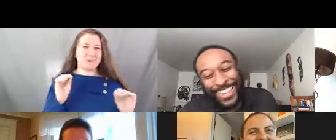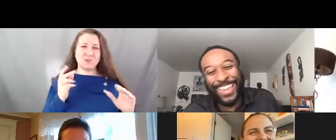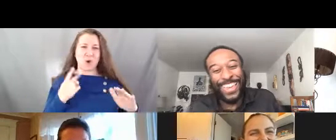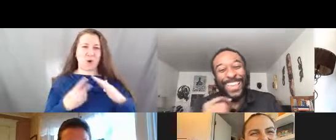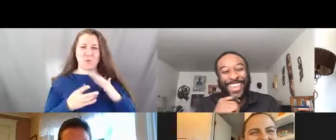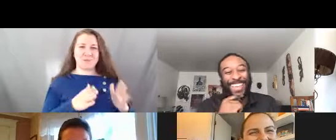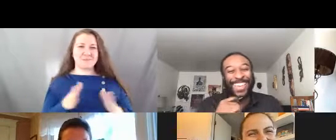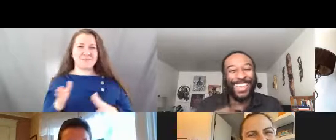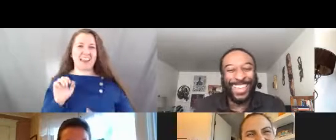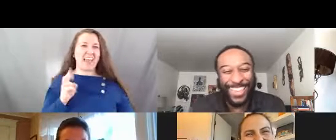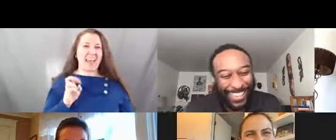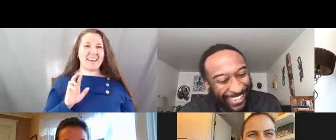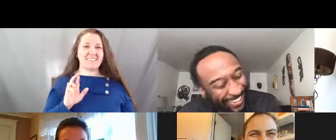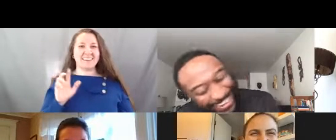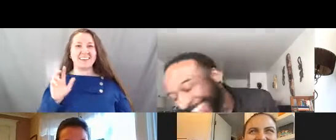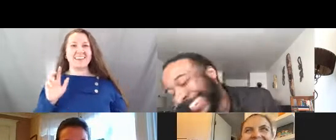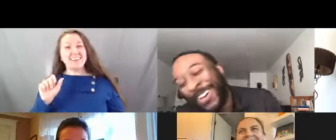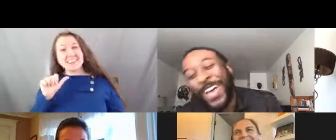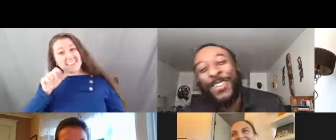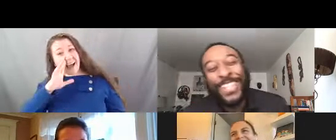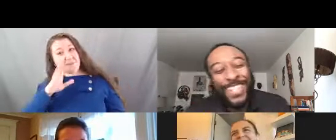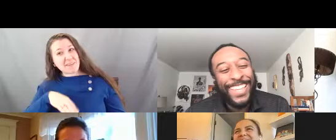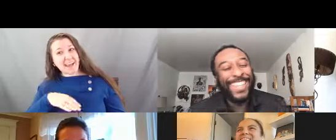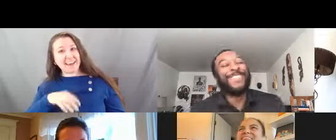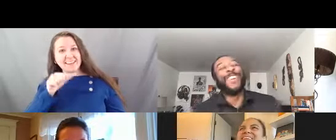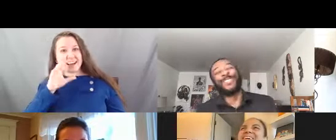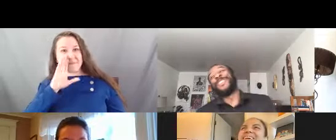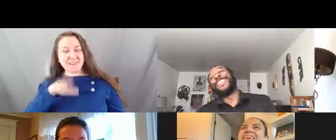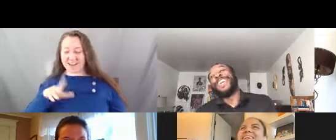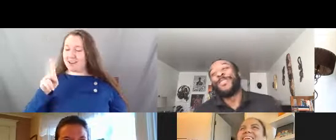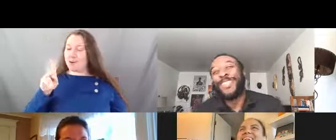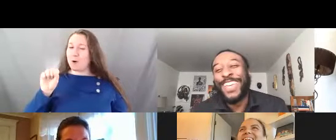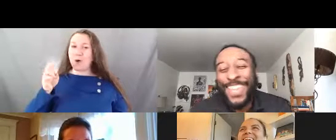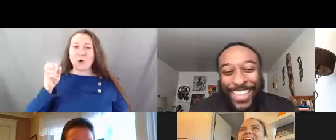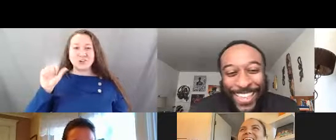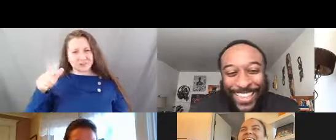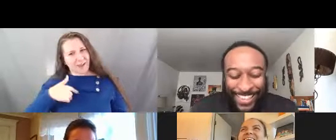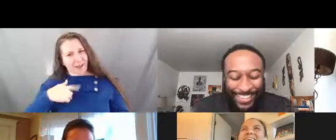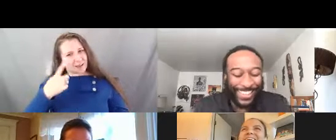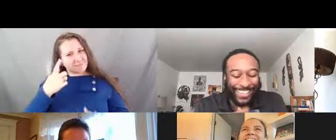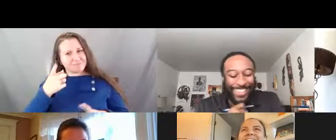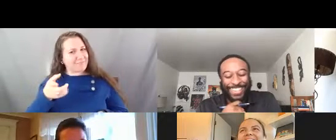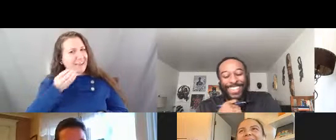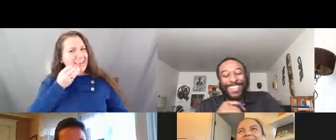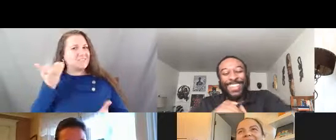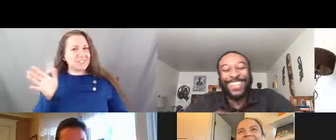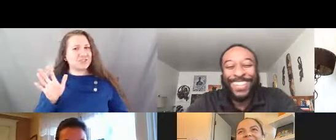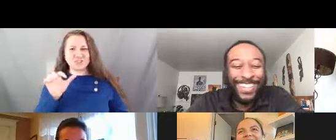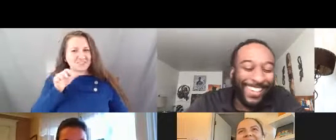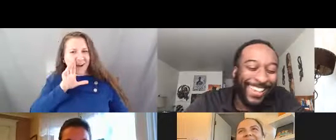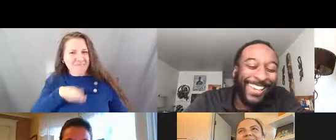ever. It's actually not bad. I'll Well, vouch for it, yeah, but you vouch for it, yeah. yeah, I'll vouch for